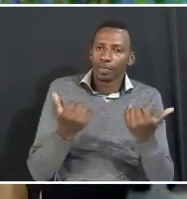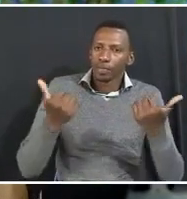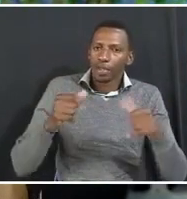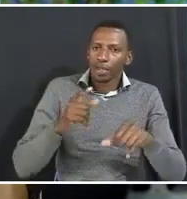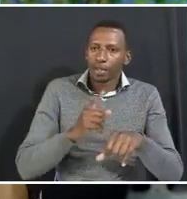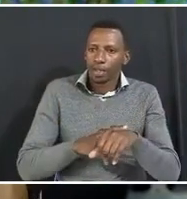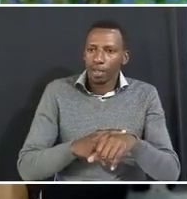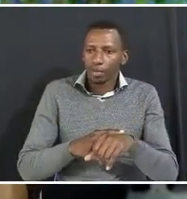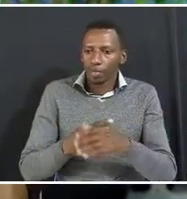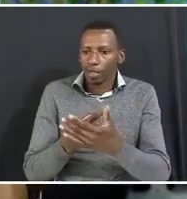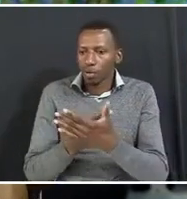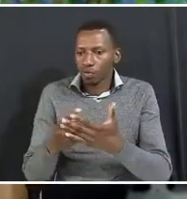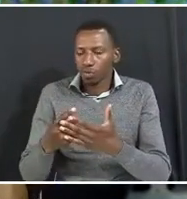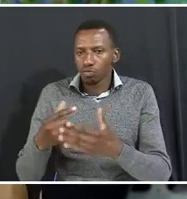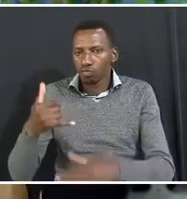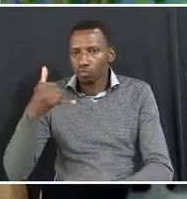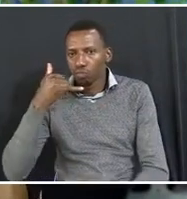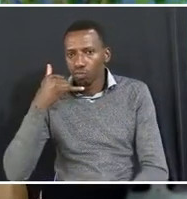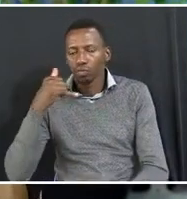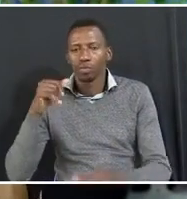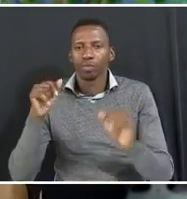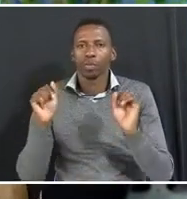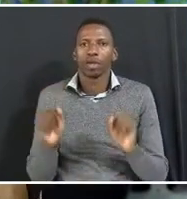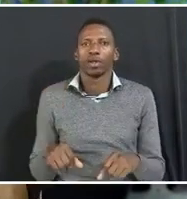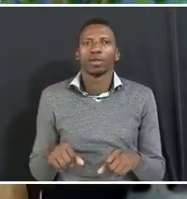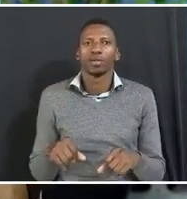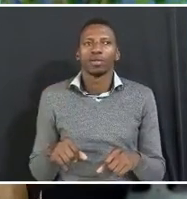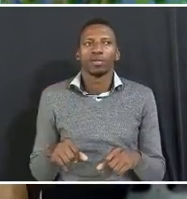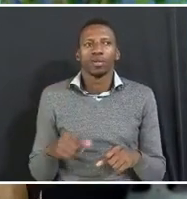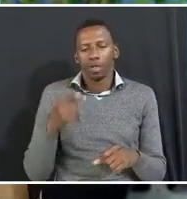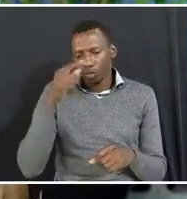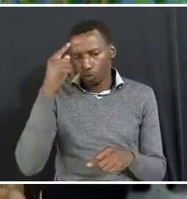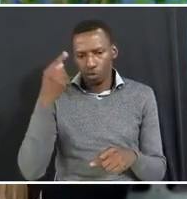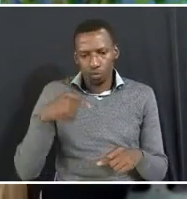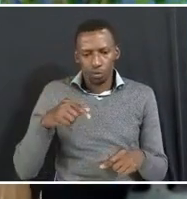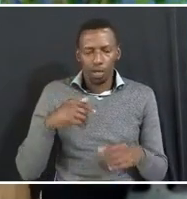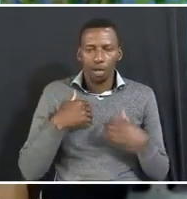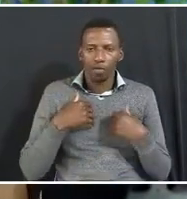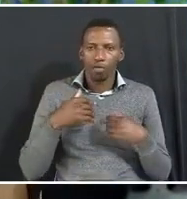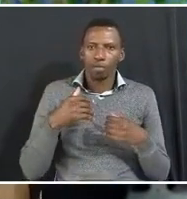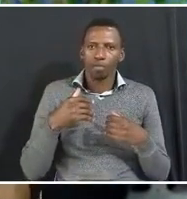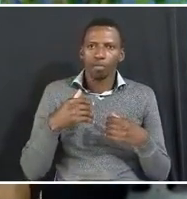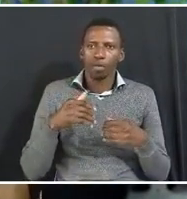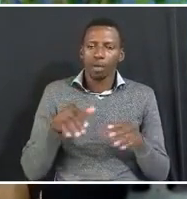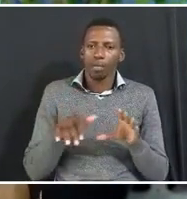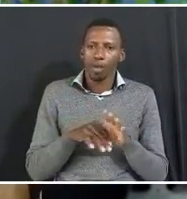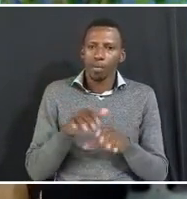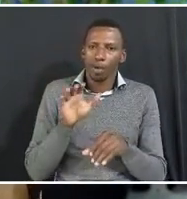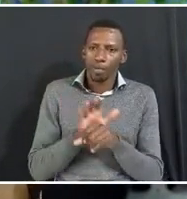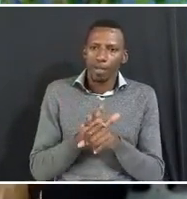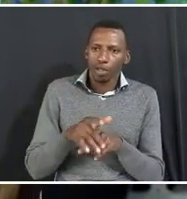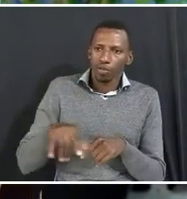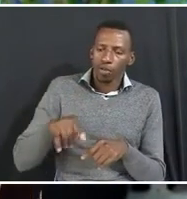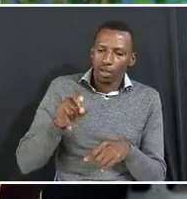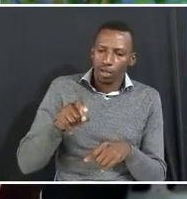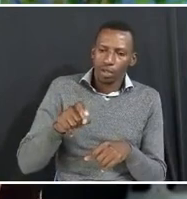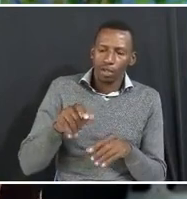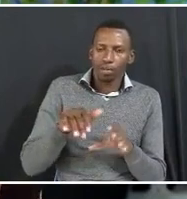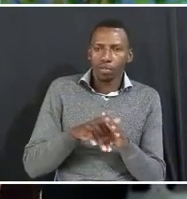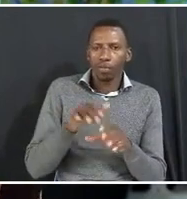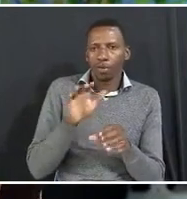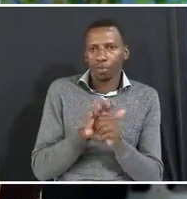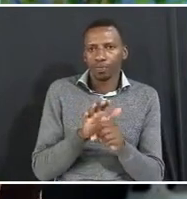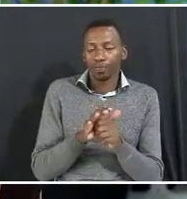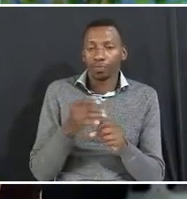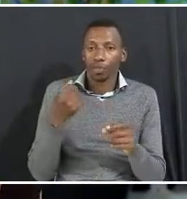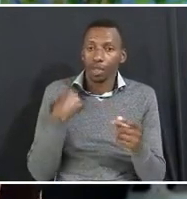the week you can be called. And given that we have very large numbers in this church, we need as many as possible. So number one,